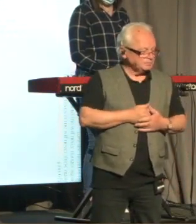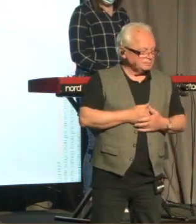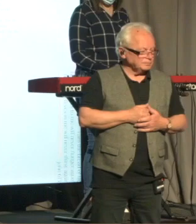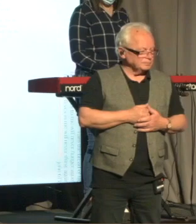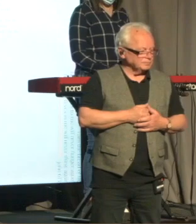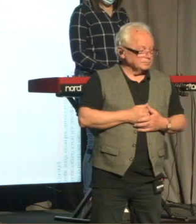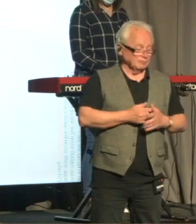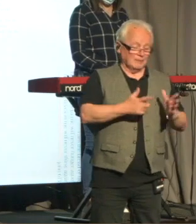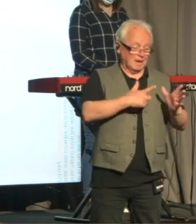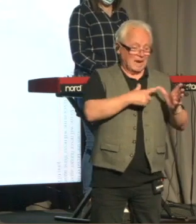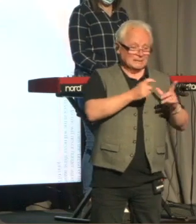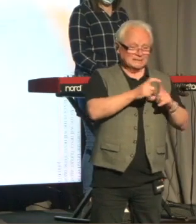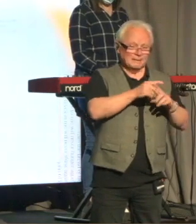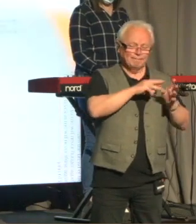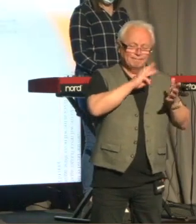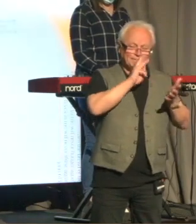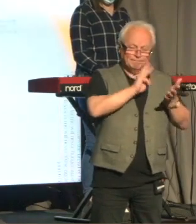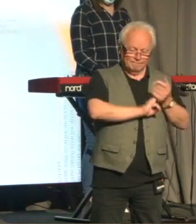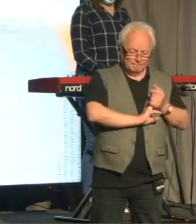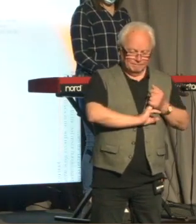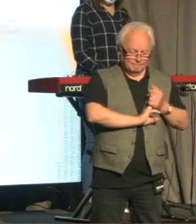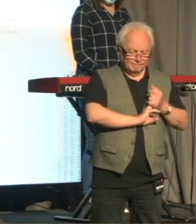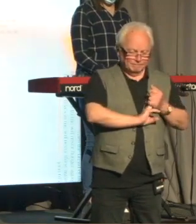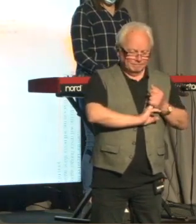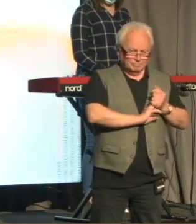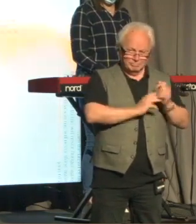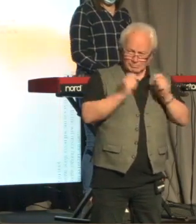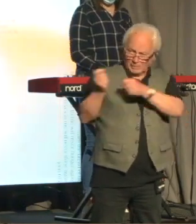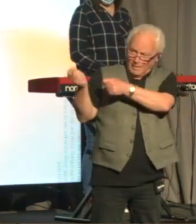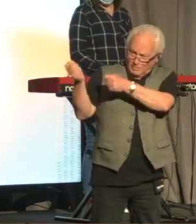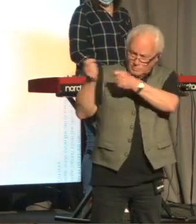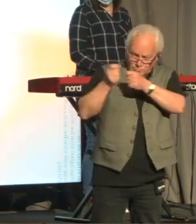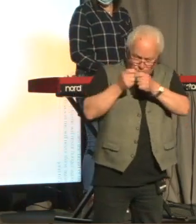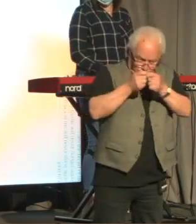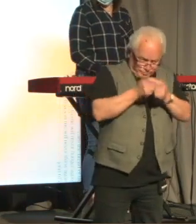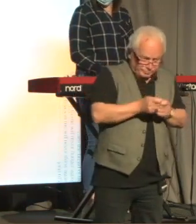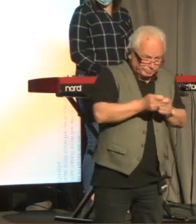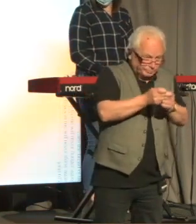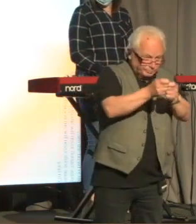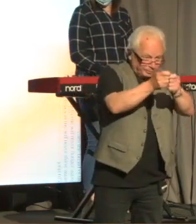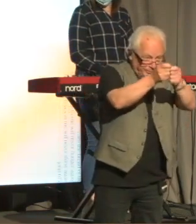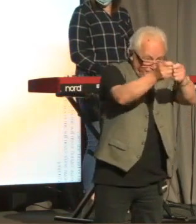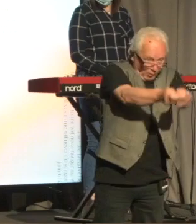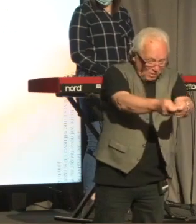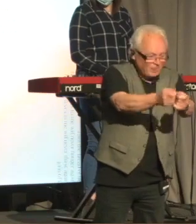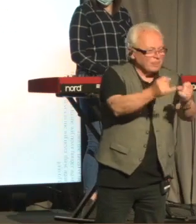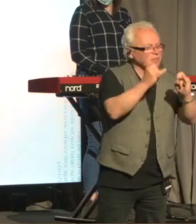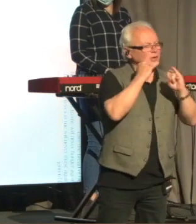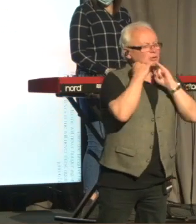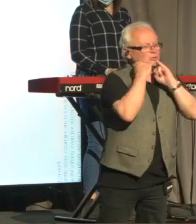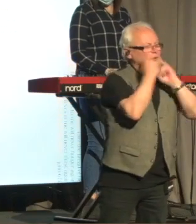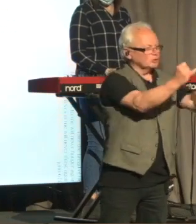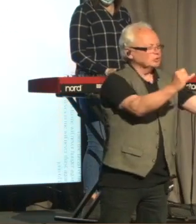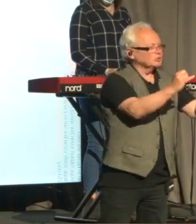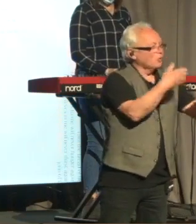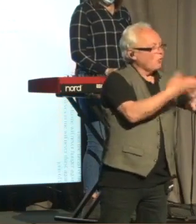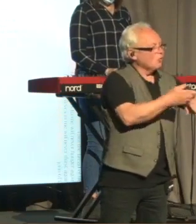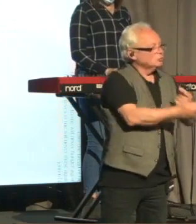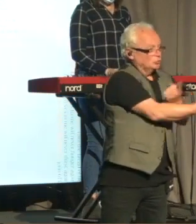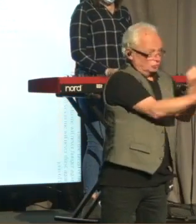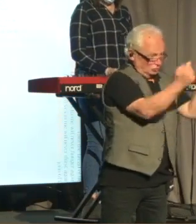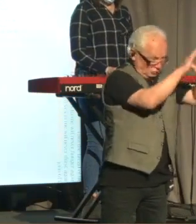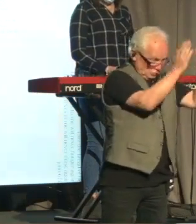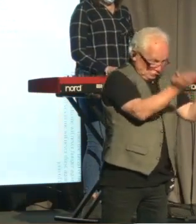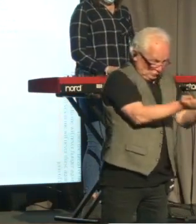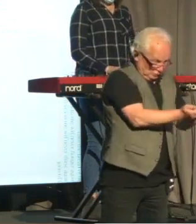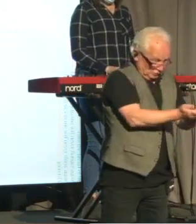You see, Adam brought the curse upon you, but I have come to break